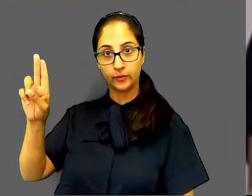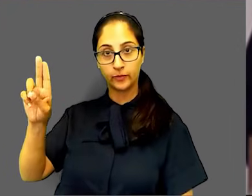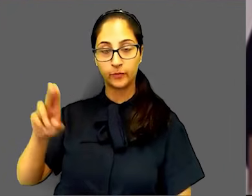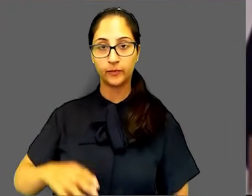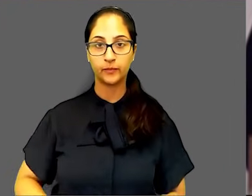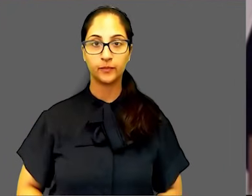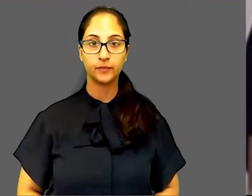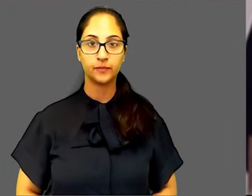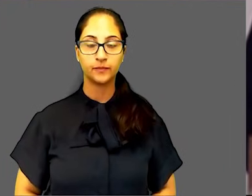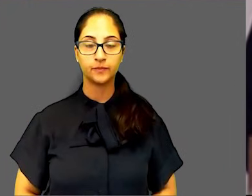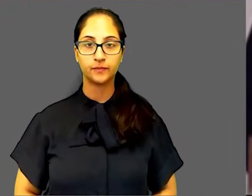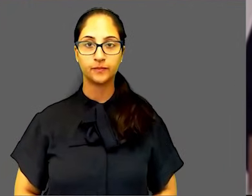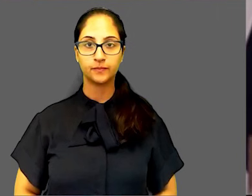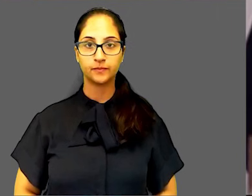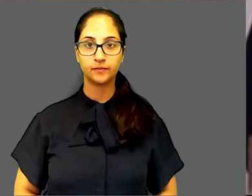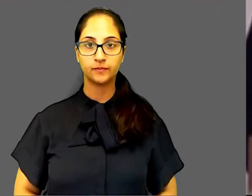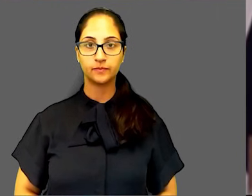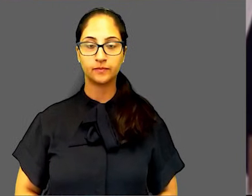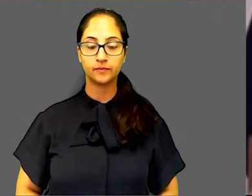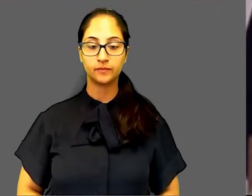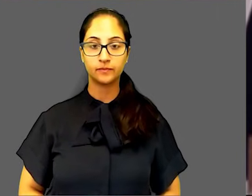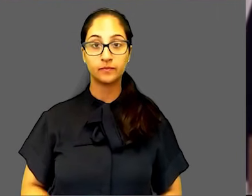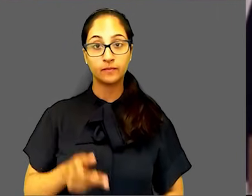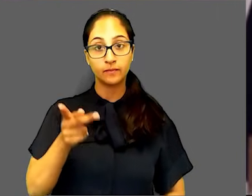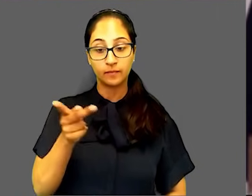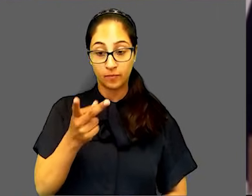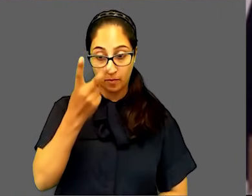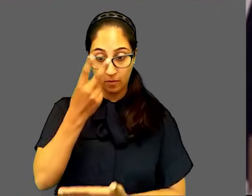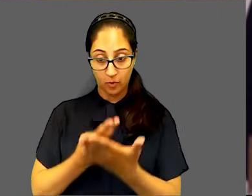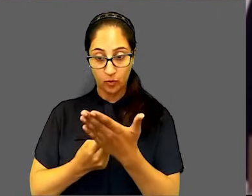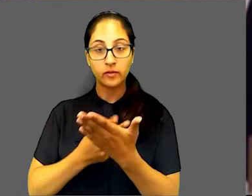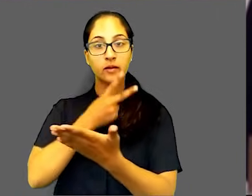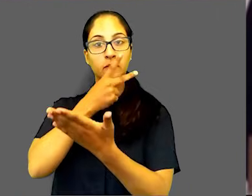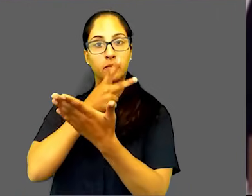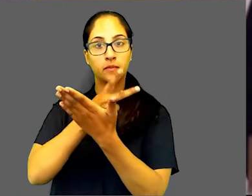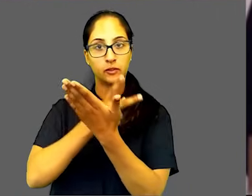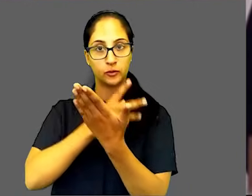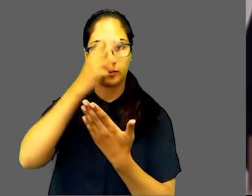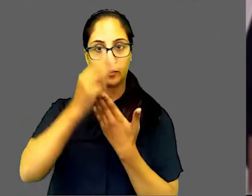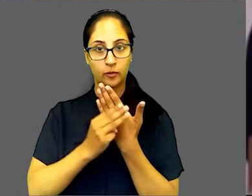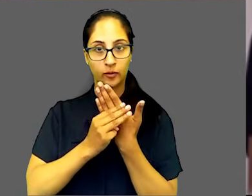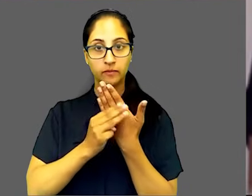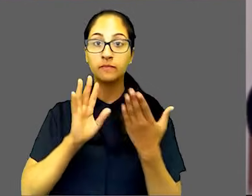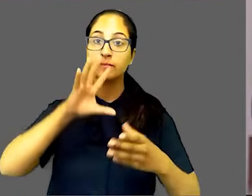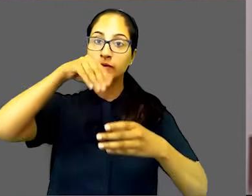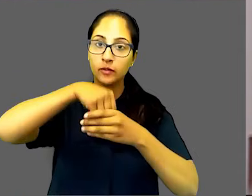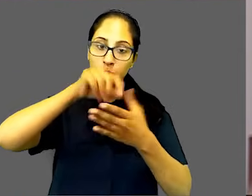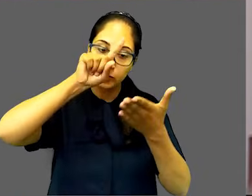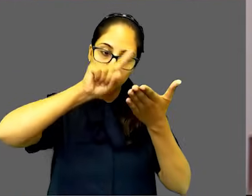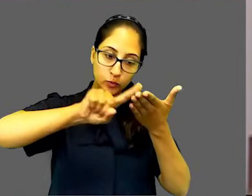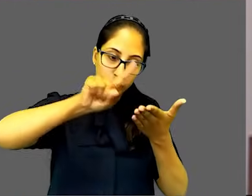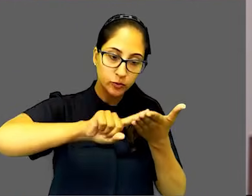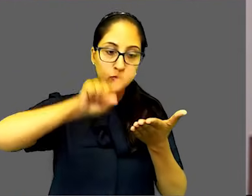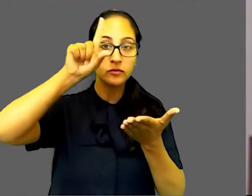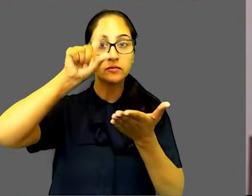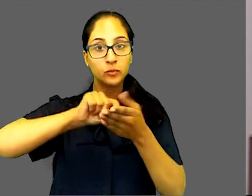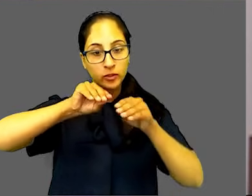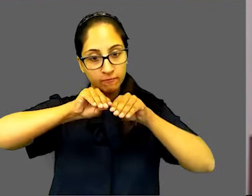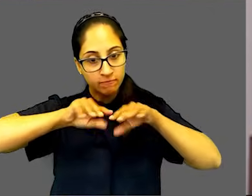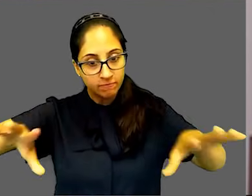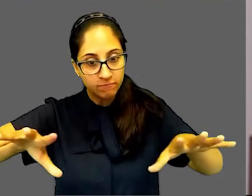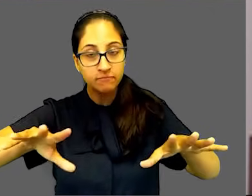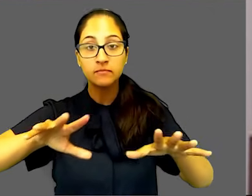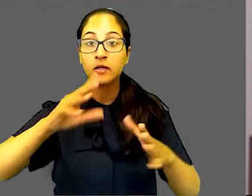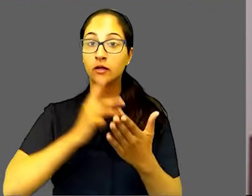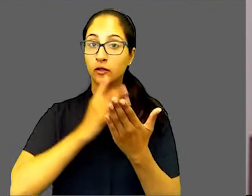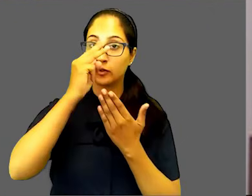Khan University. They both offer master's level teaching programs, they engage in research and